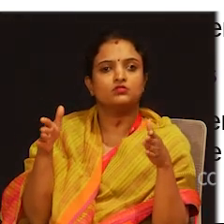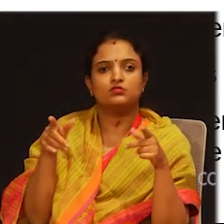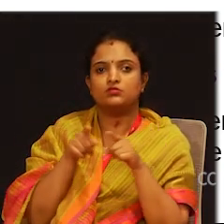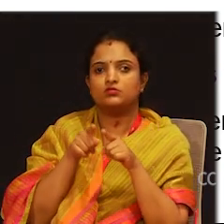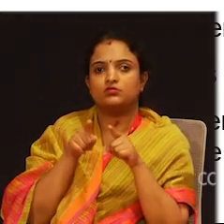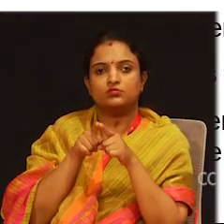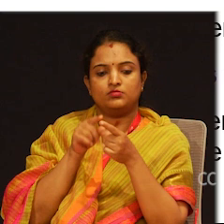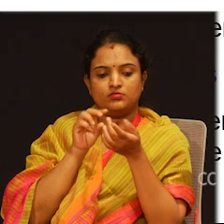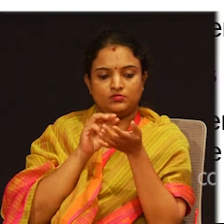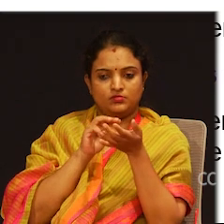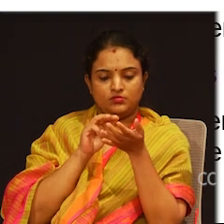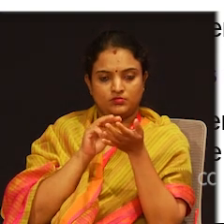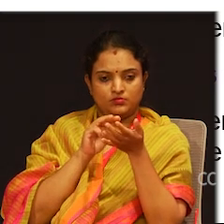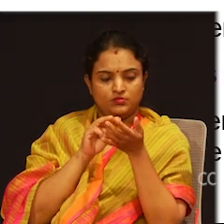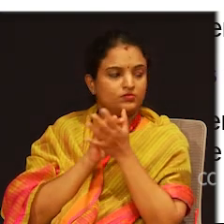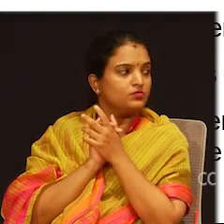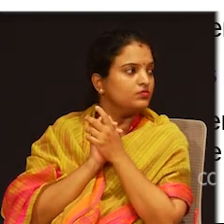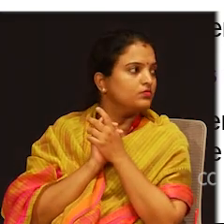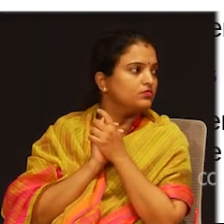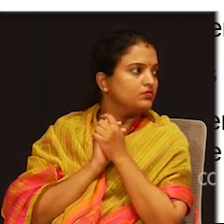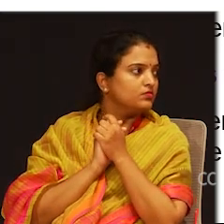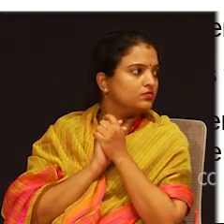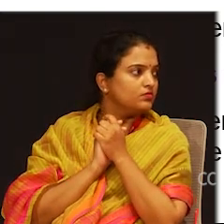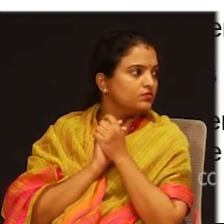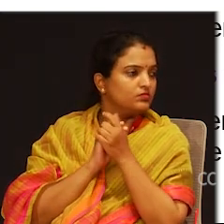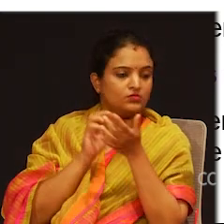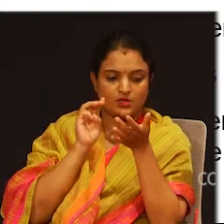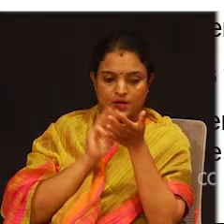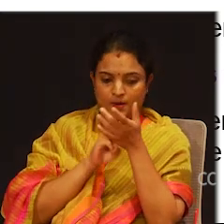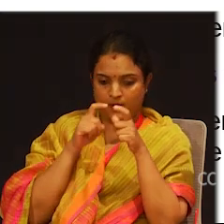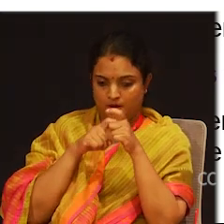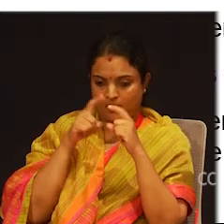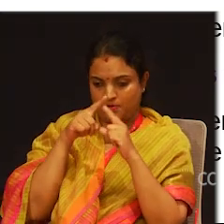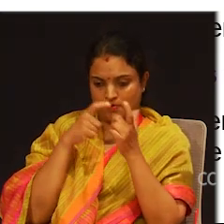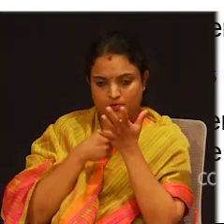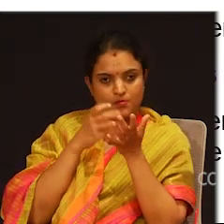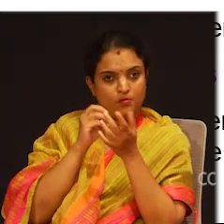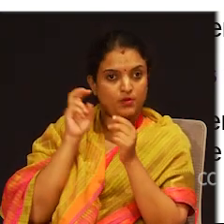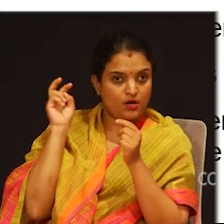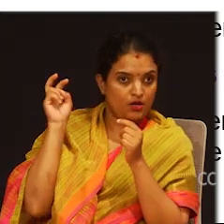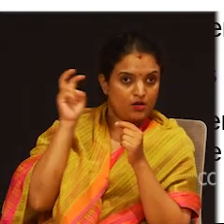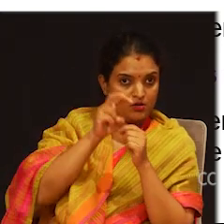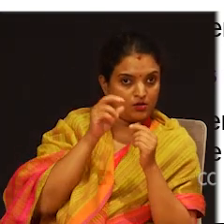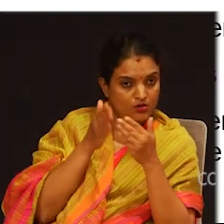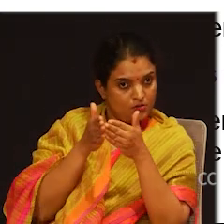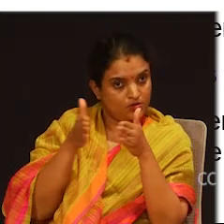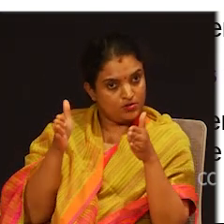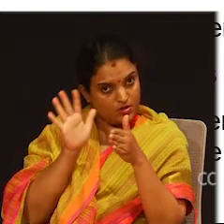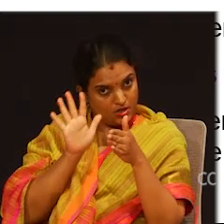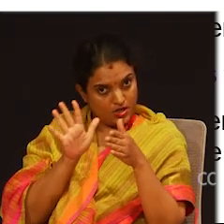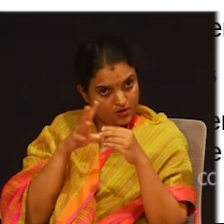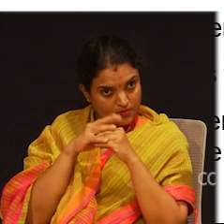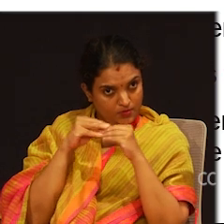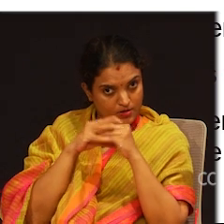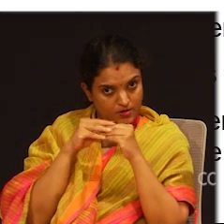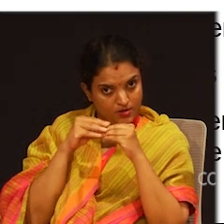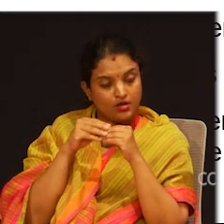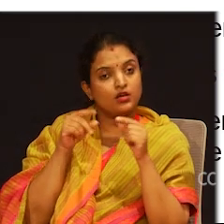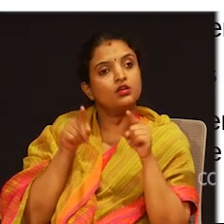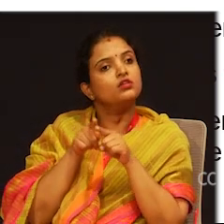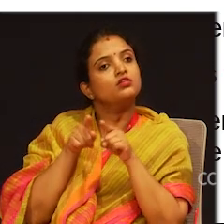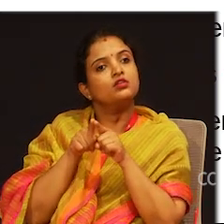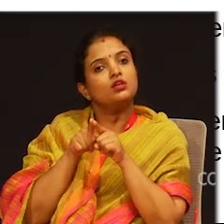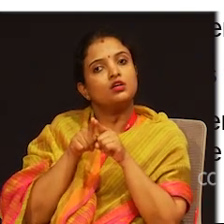metro for the blind only. Nobody can have a separate metro for the child